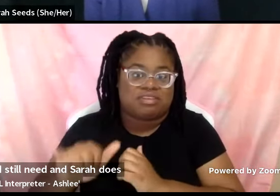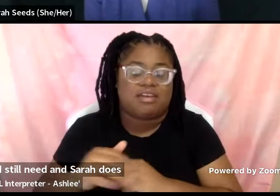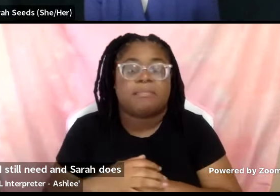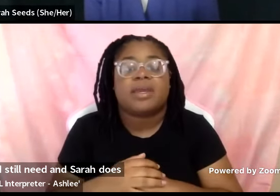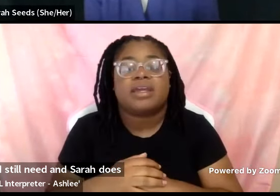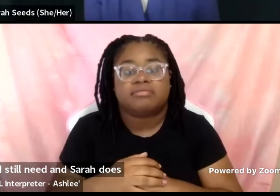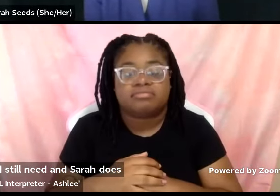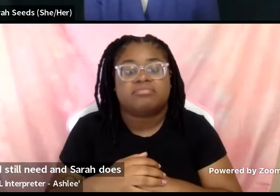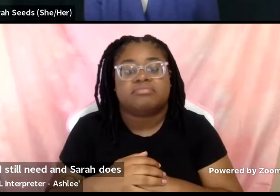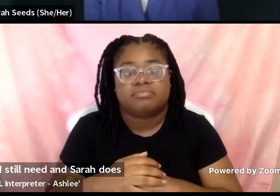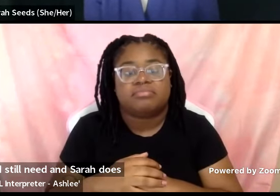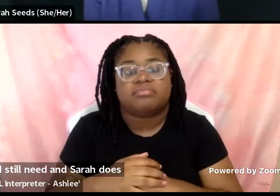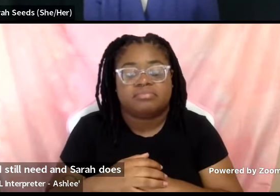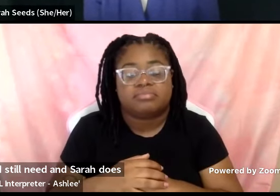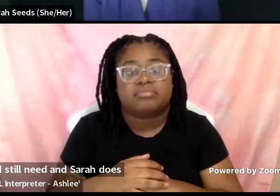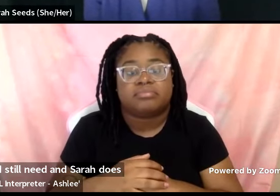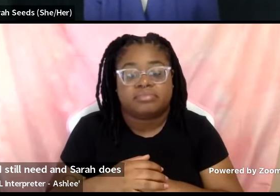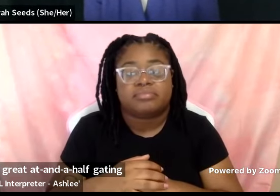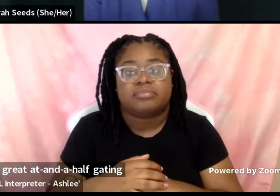they have nonstop,